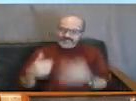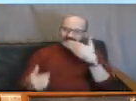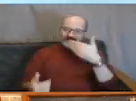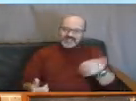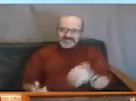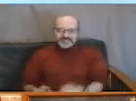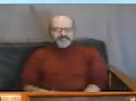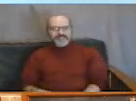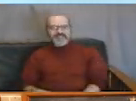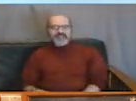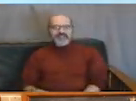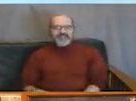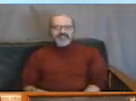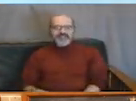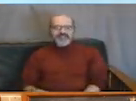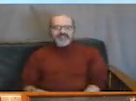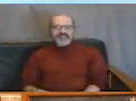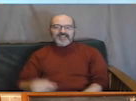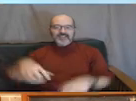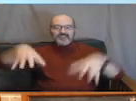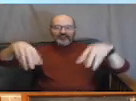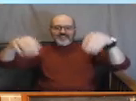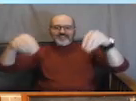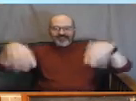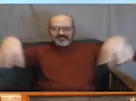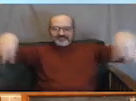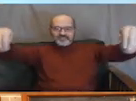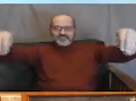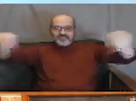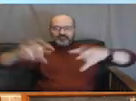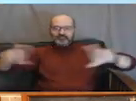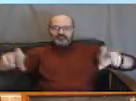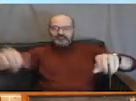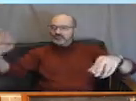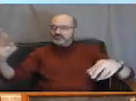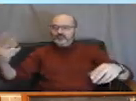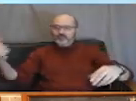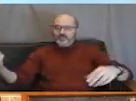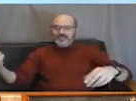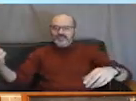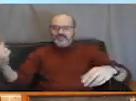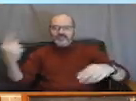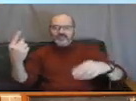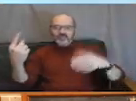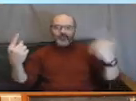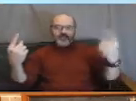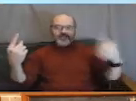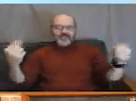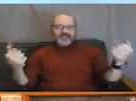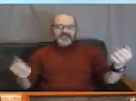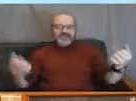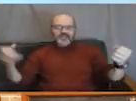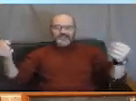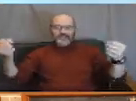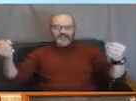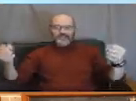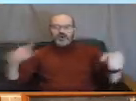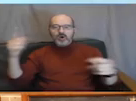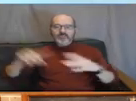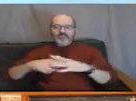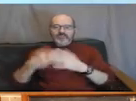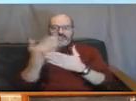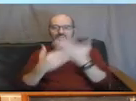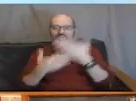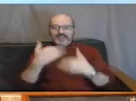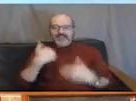Mr. Ade. Get your jellyfish out. Two in one hand, one in the other. Always start the hand that has